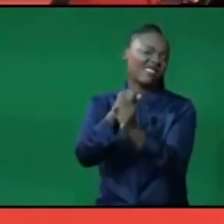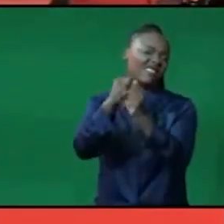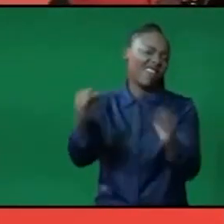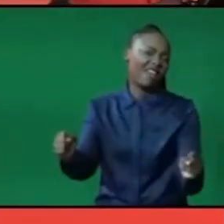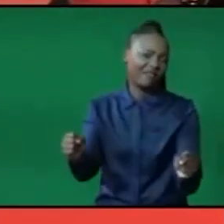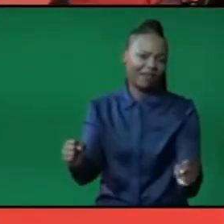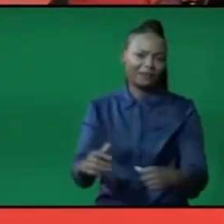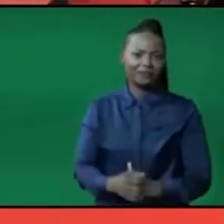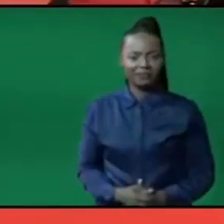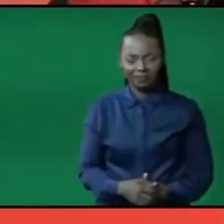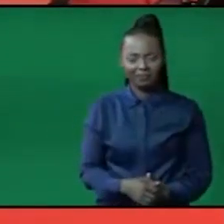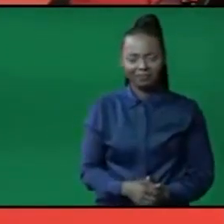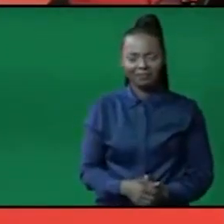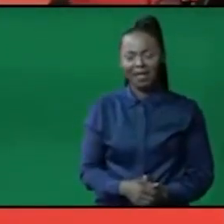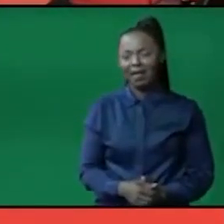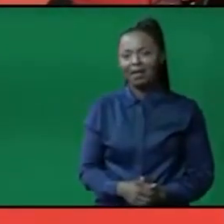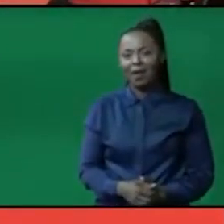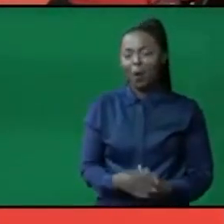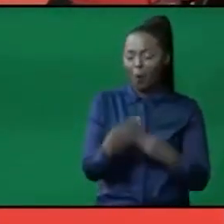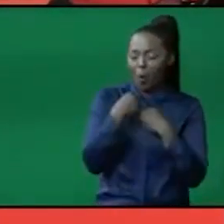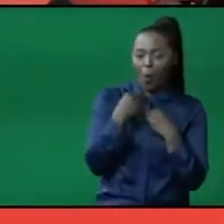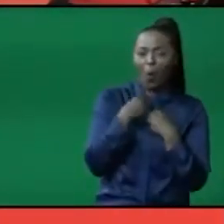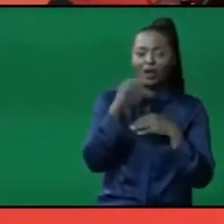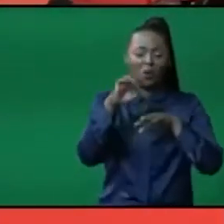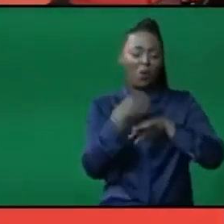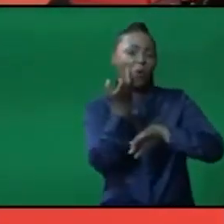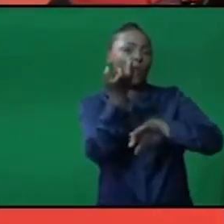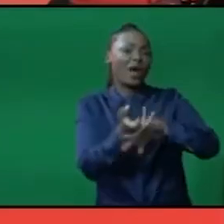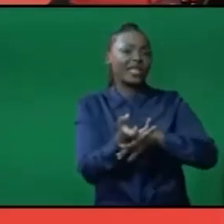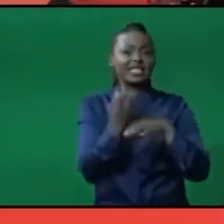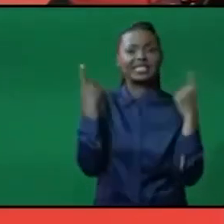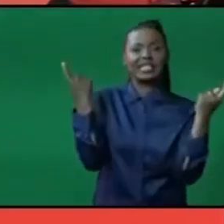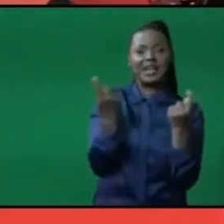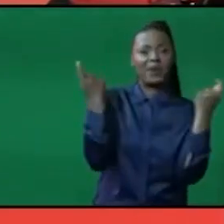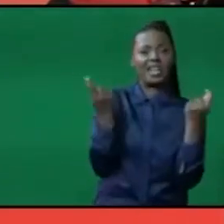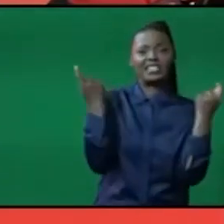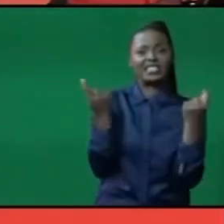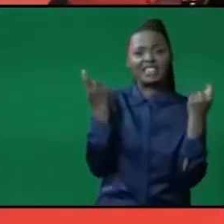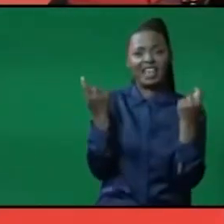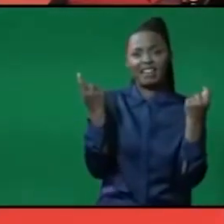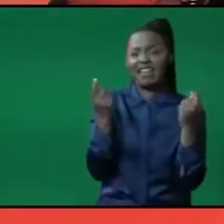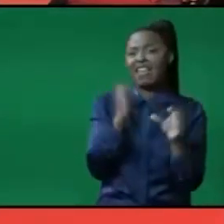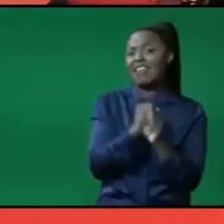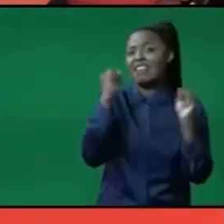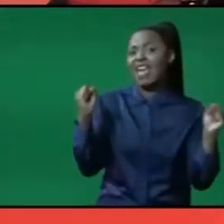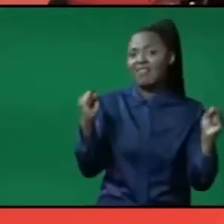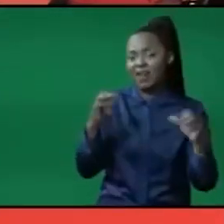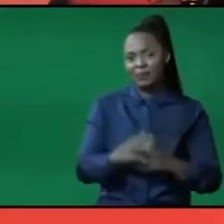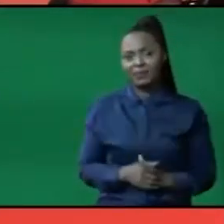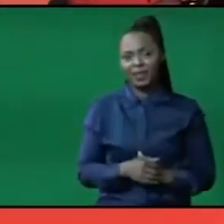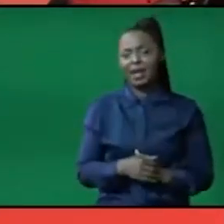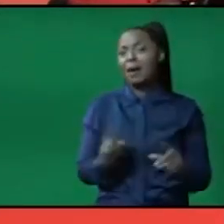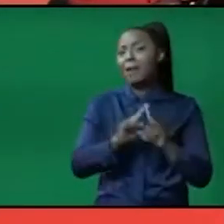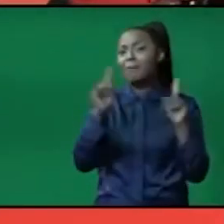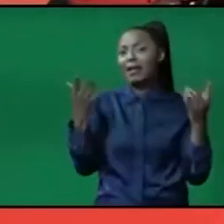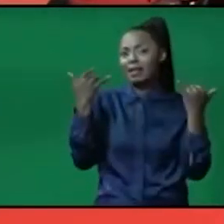He has never organized his own wedding celebration. But he wants to come and analyze